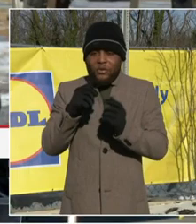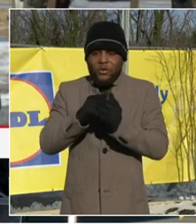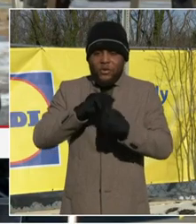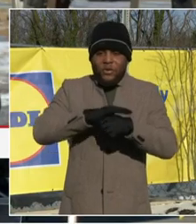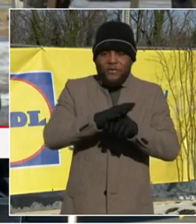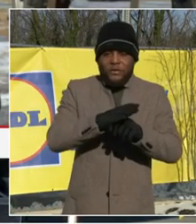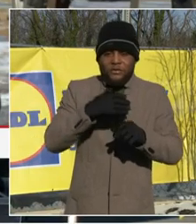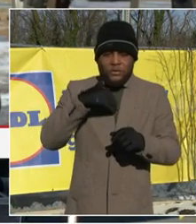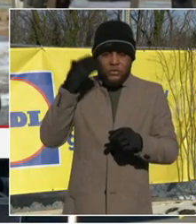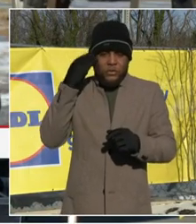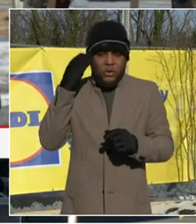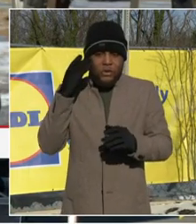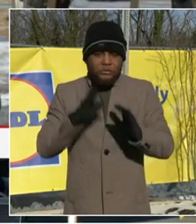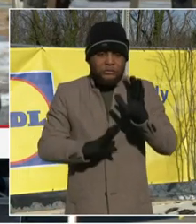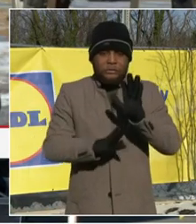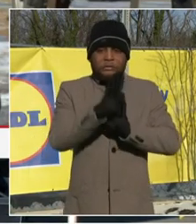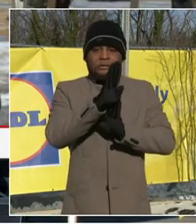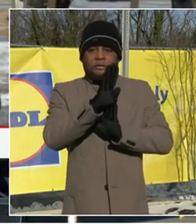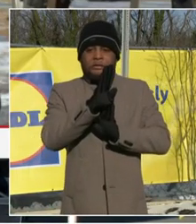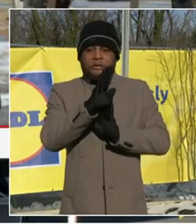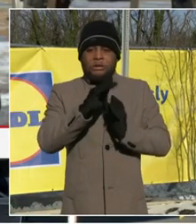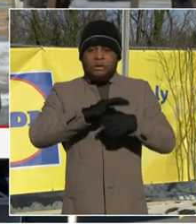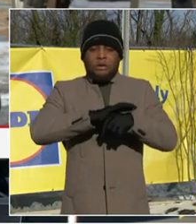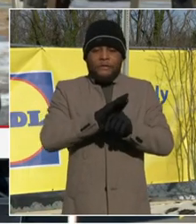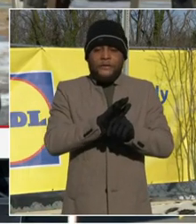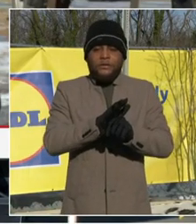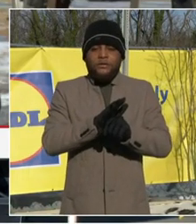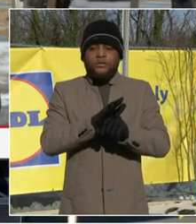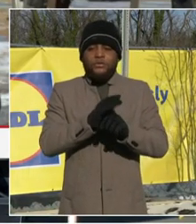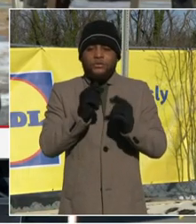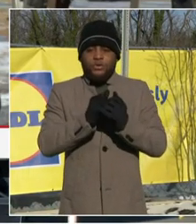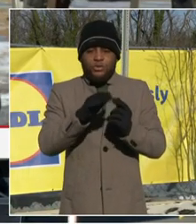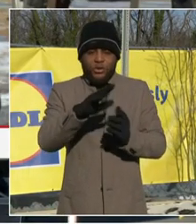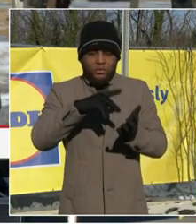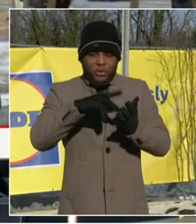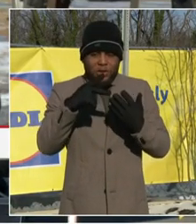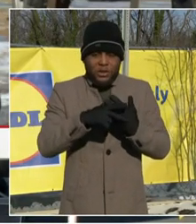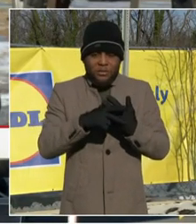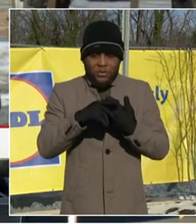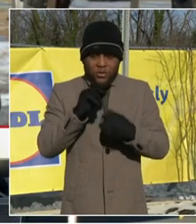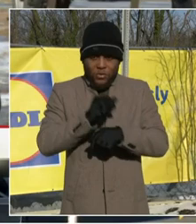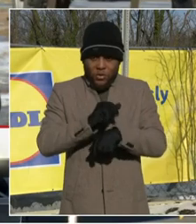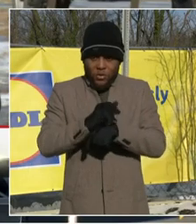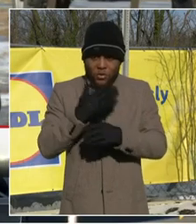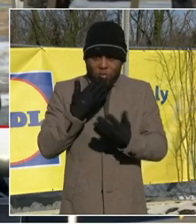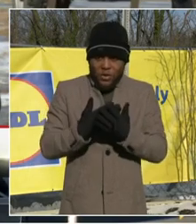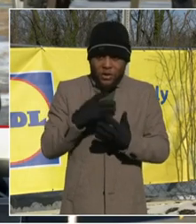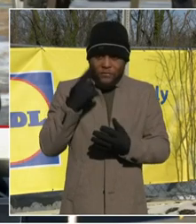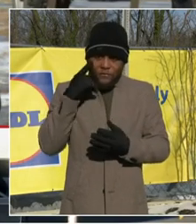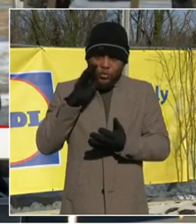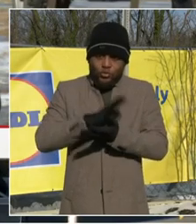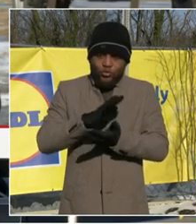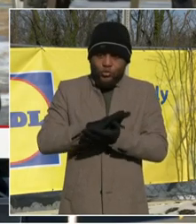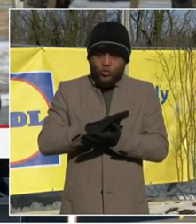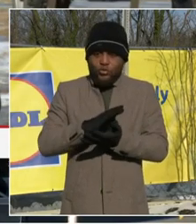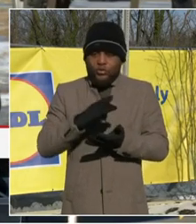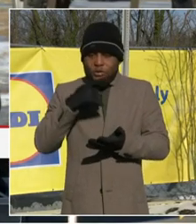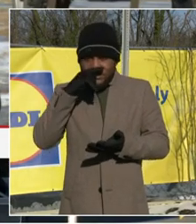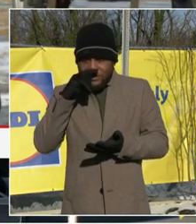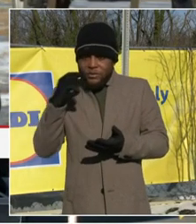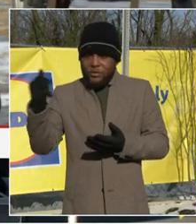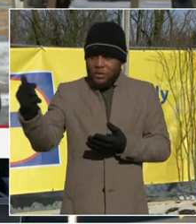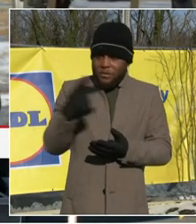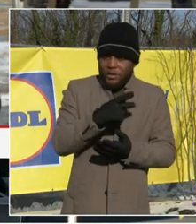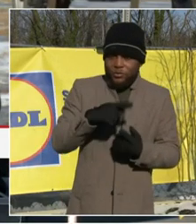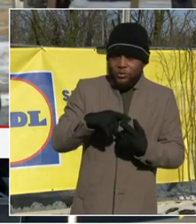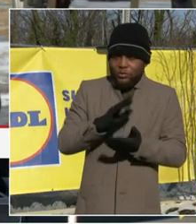across the country. Your test to return program worked pretty well, having kids coming back to school. Your thoughts on Monday